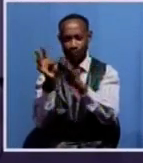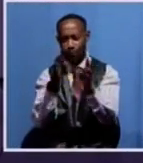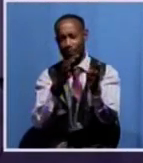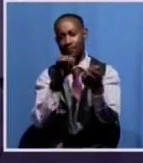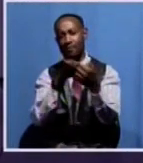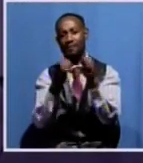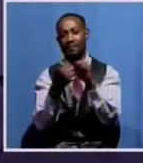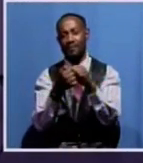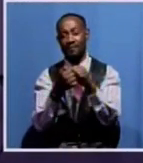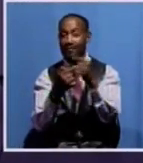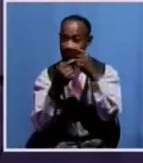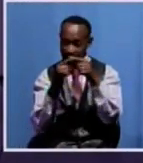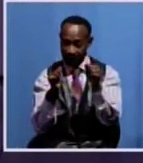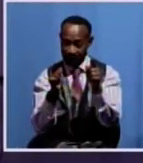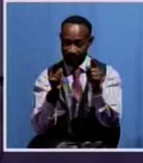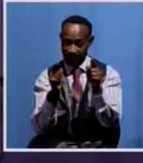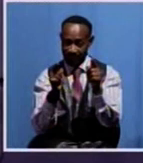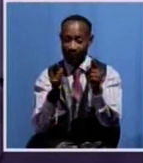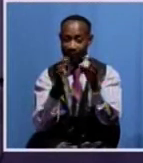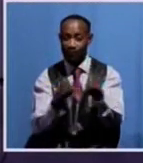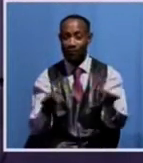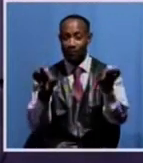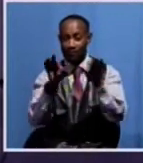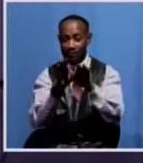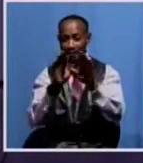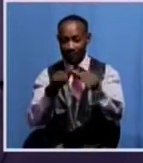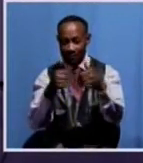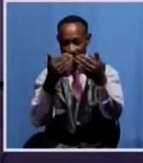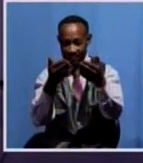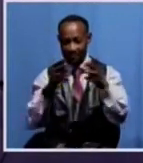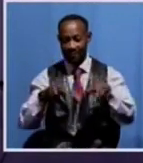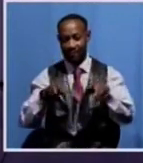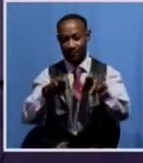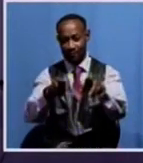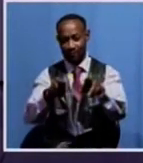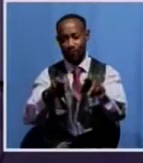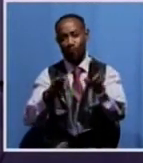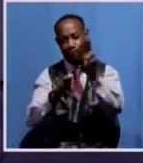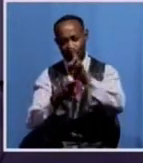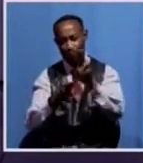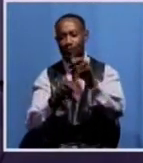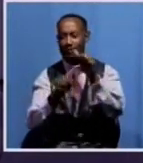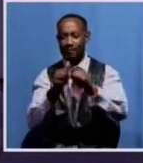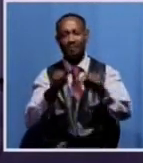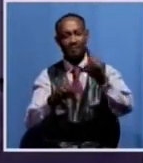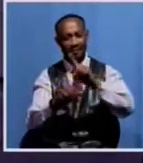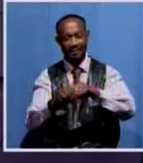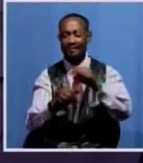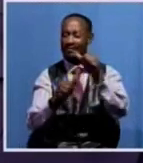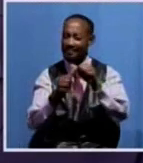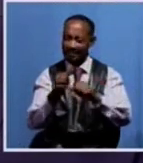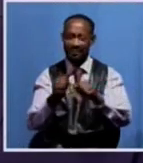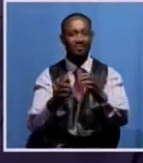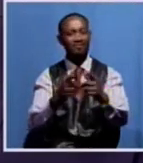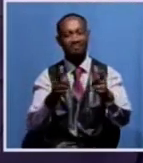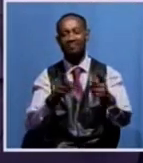for the time being. But what is important is that you provide a road that people can access, can use throughout all the seasons. And you find the biggest challenge we